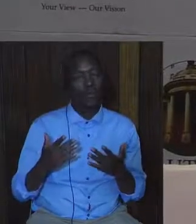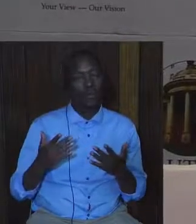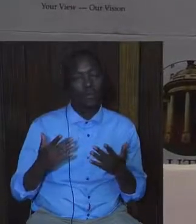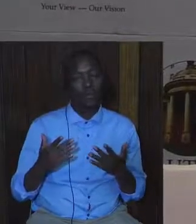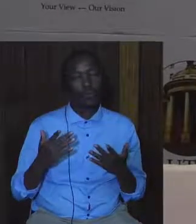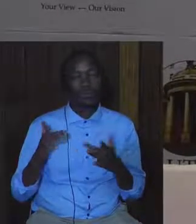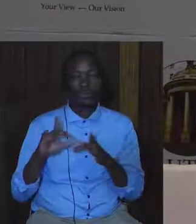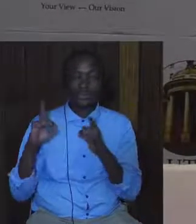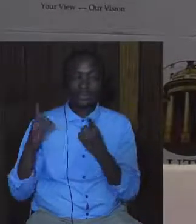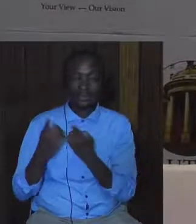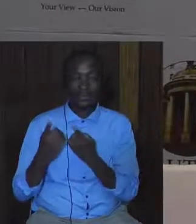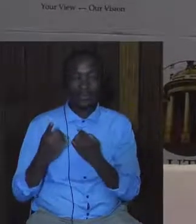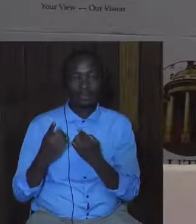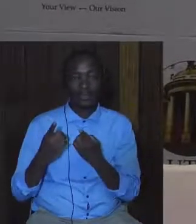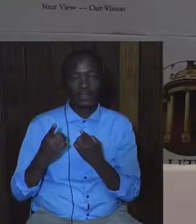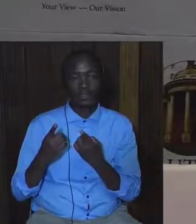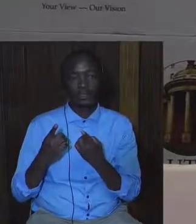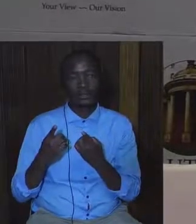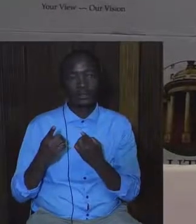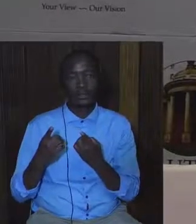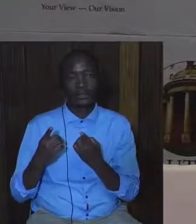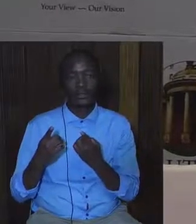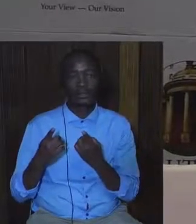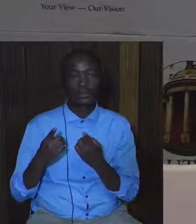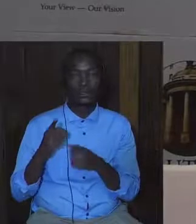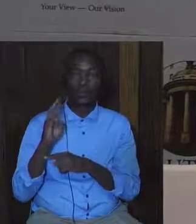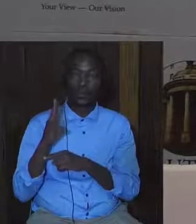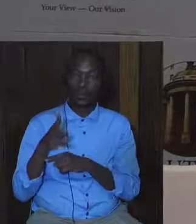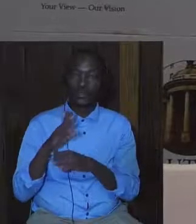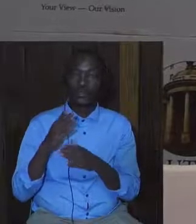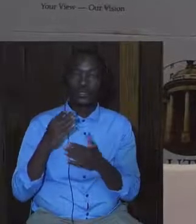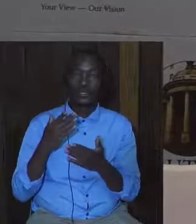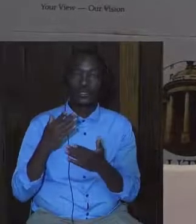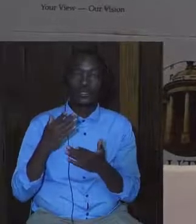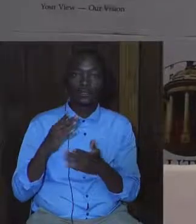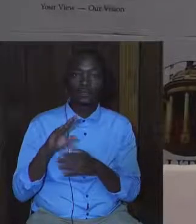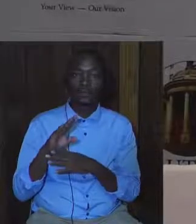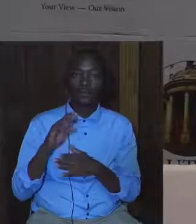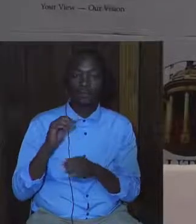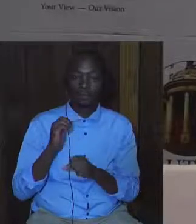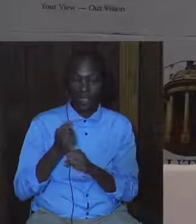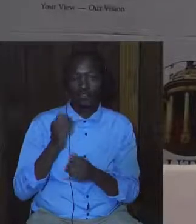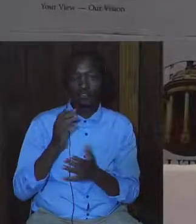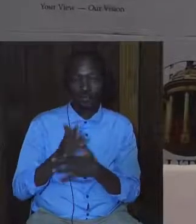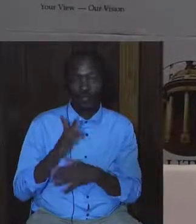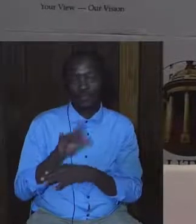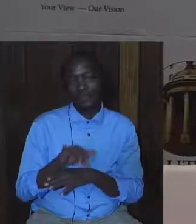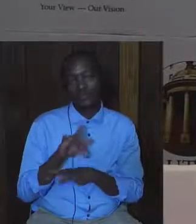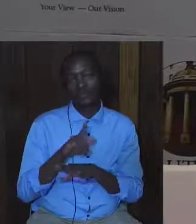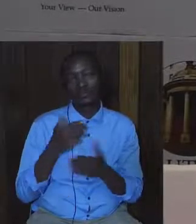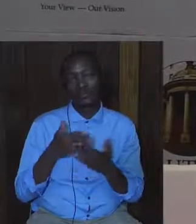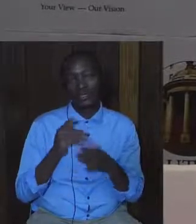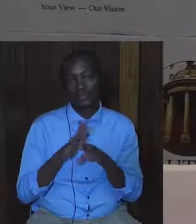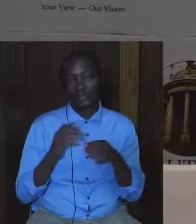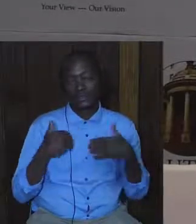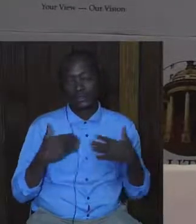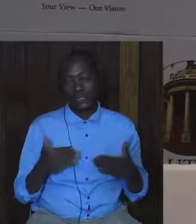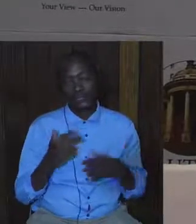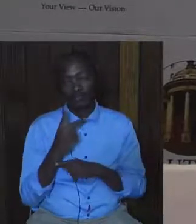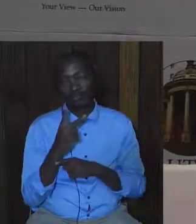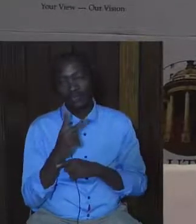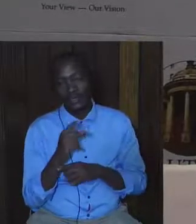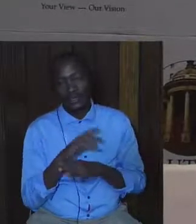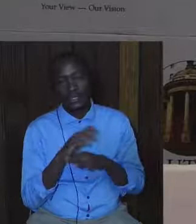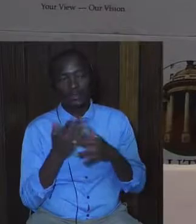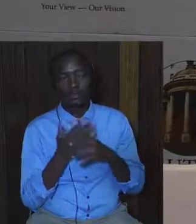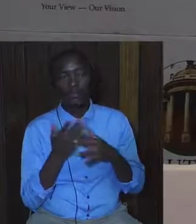the department, should I say, not we, the department would be able to ensure that we can start to see, as a portfolio